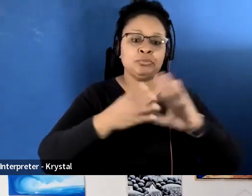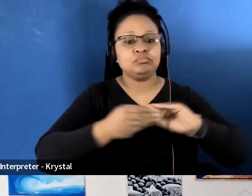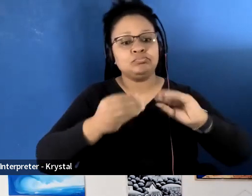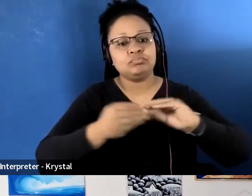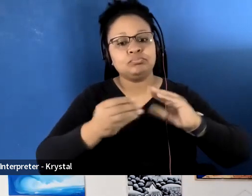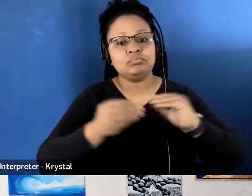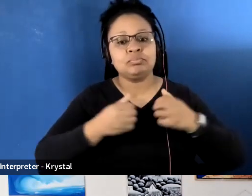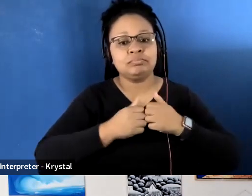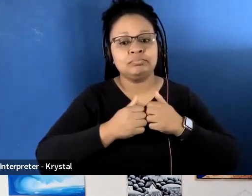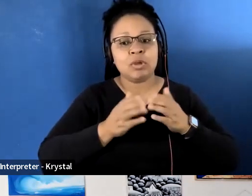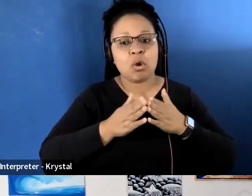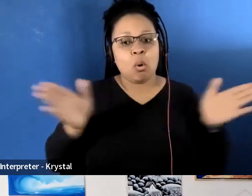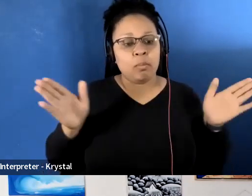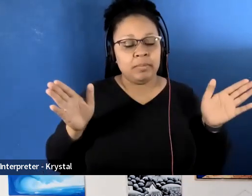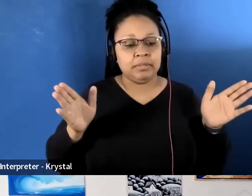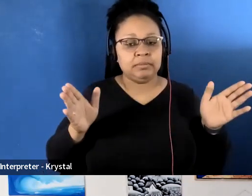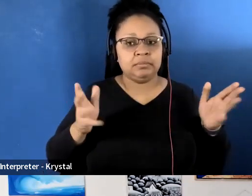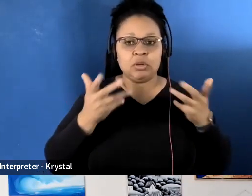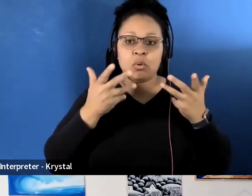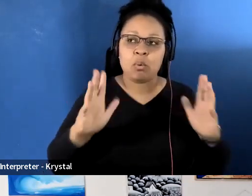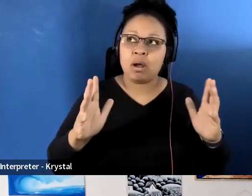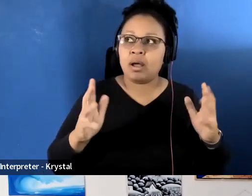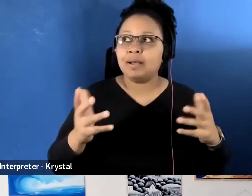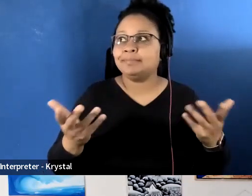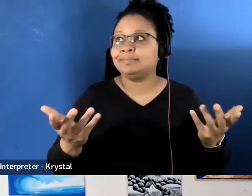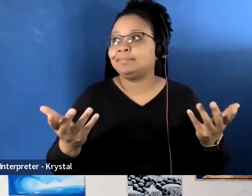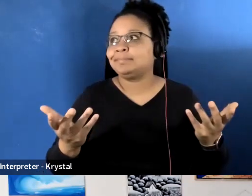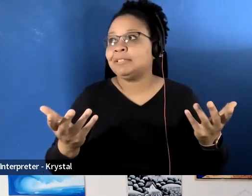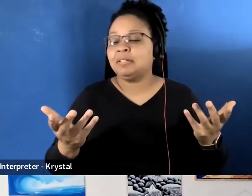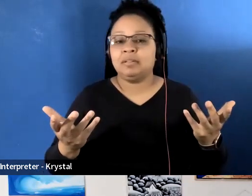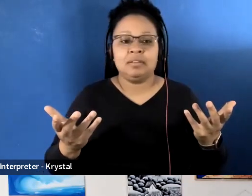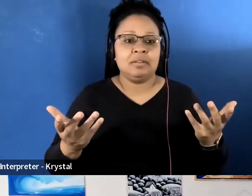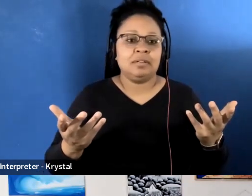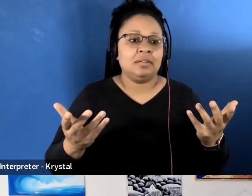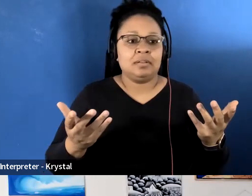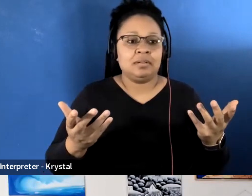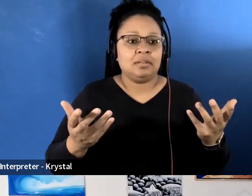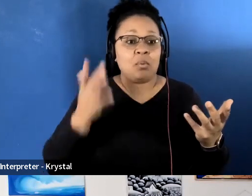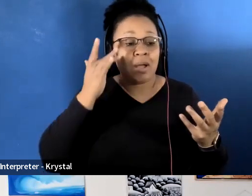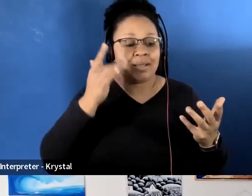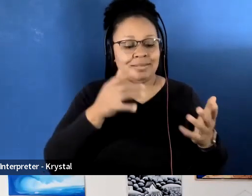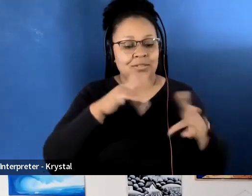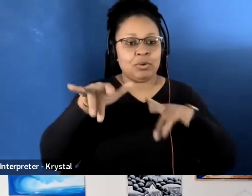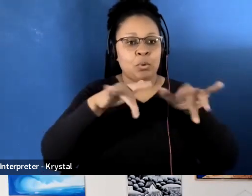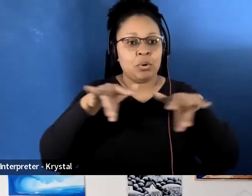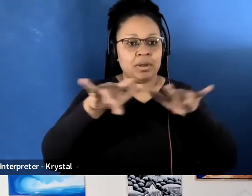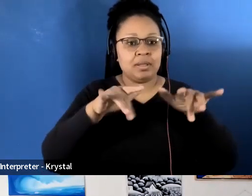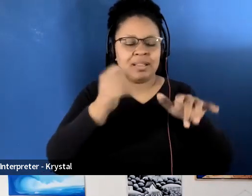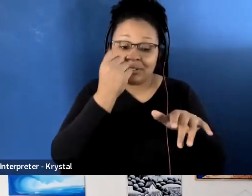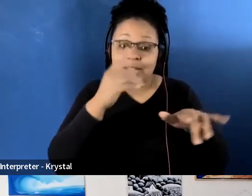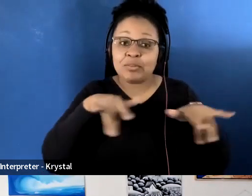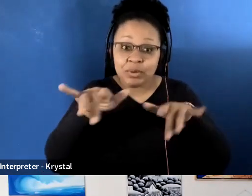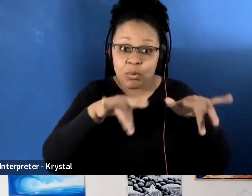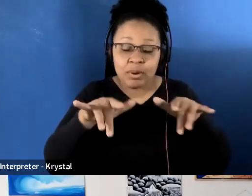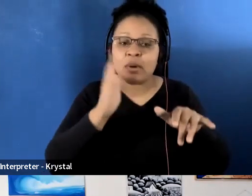freely without fear that, something's going to get said. It is being recorded, but it's not going to be put on the